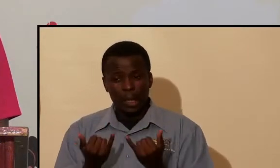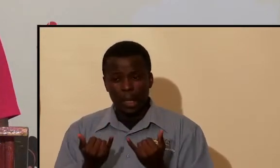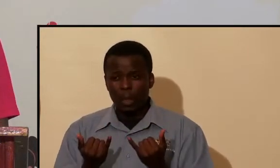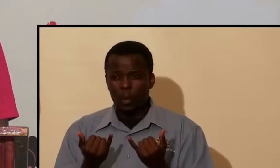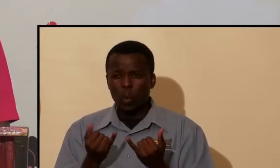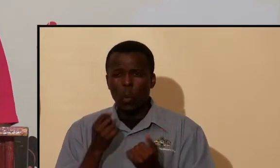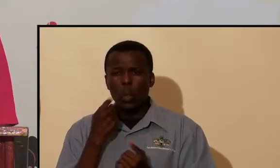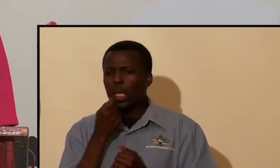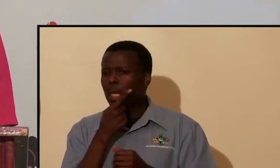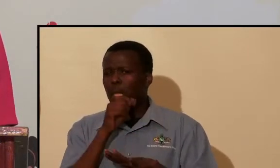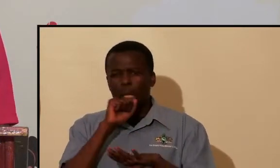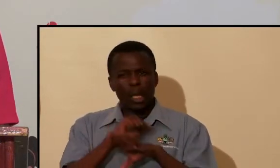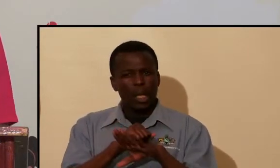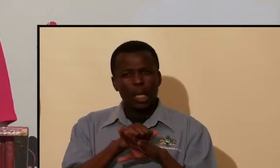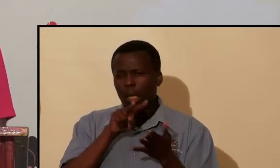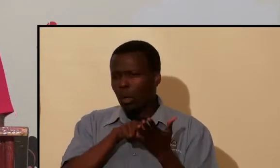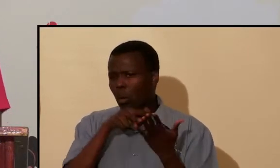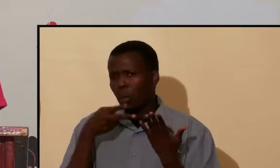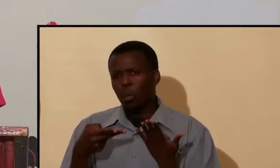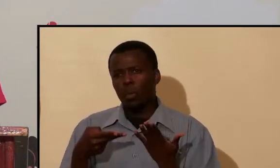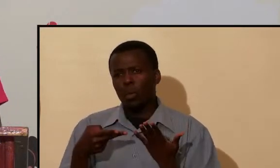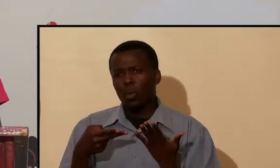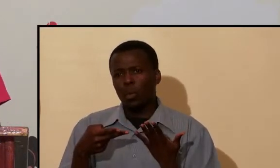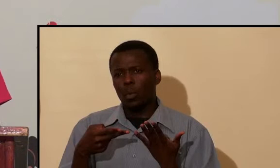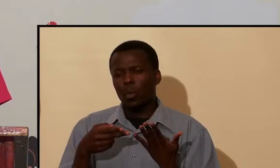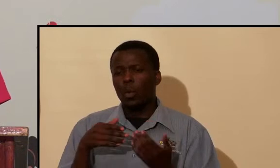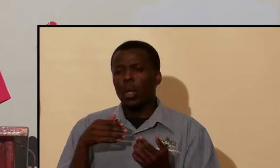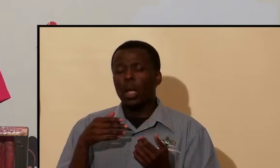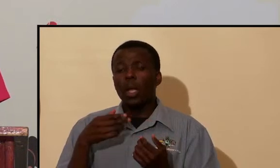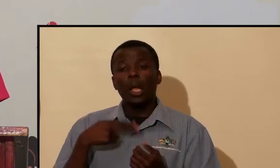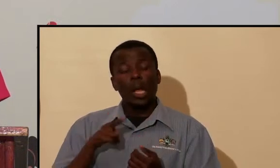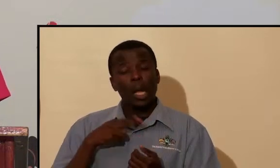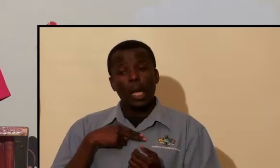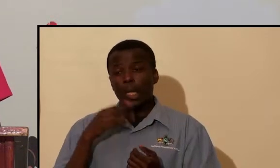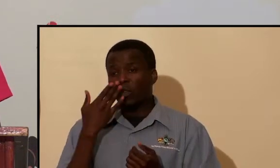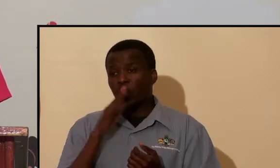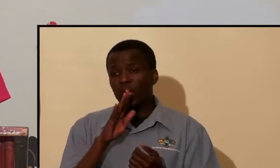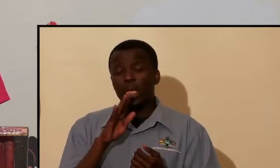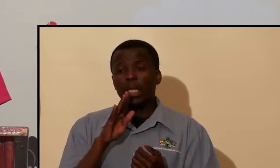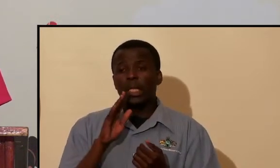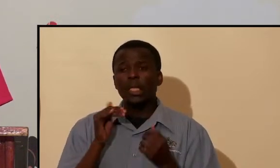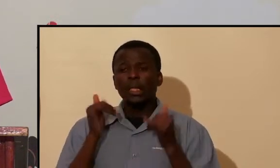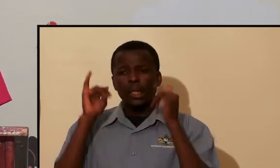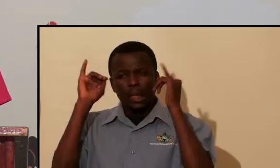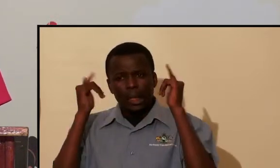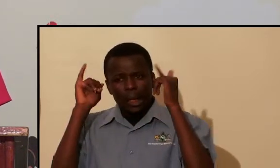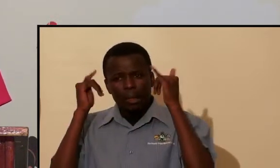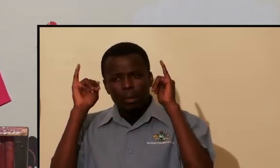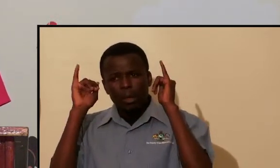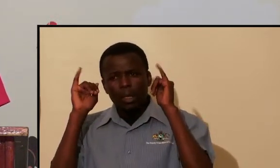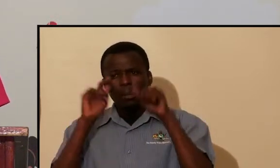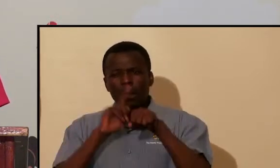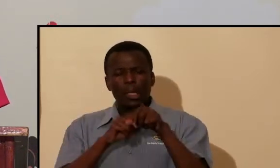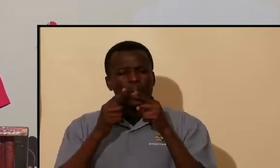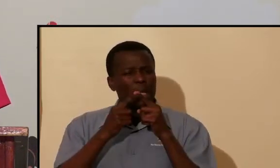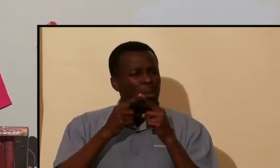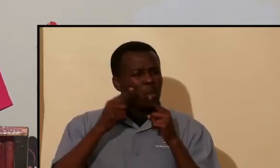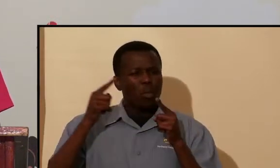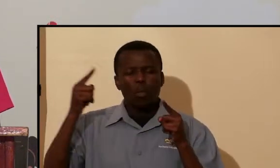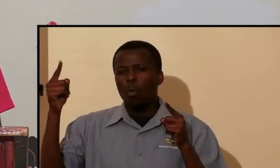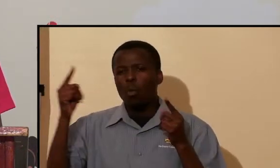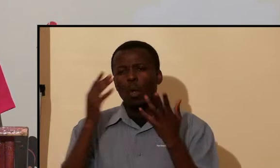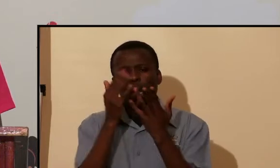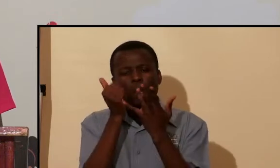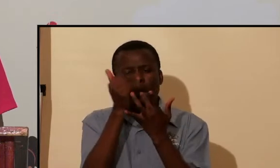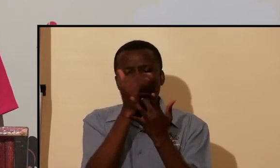We have popped the champagne. I guess we have celebrated for too long for these achievements that